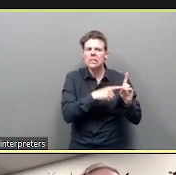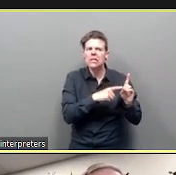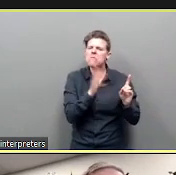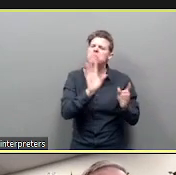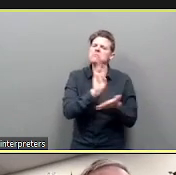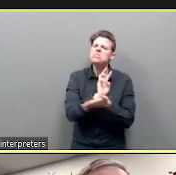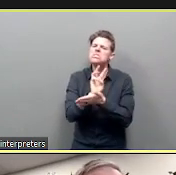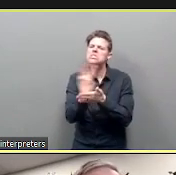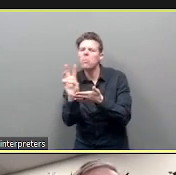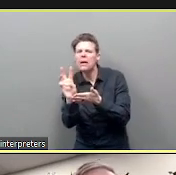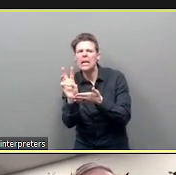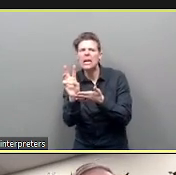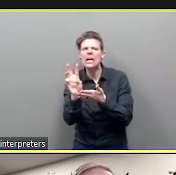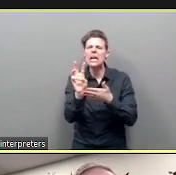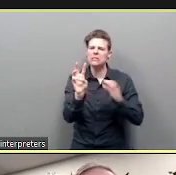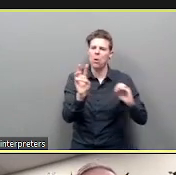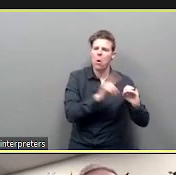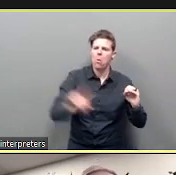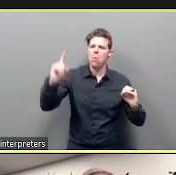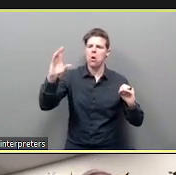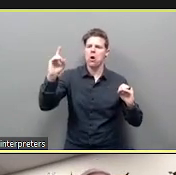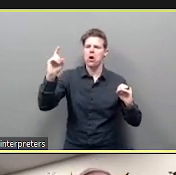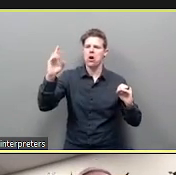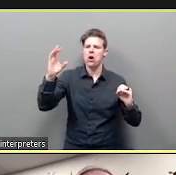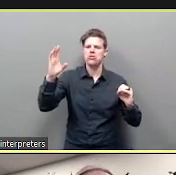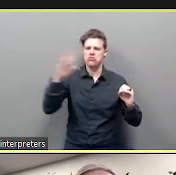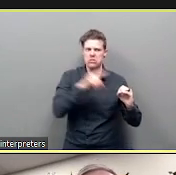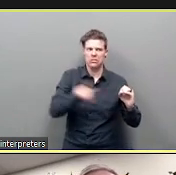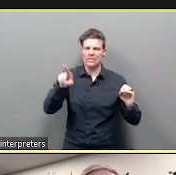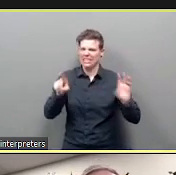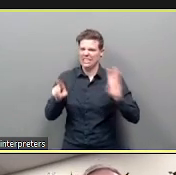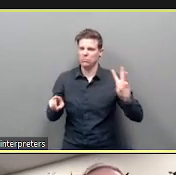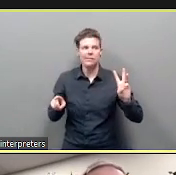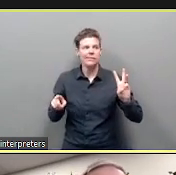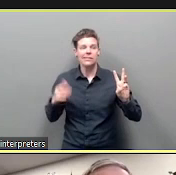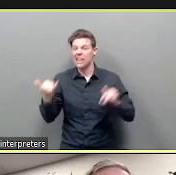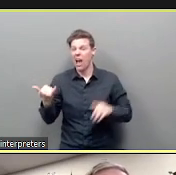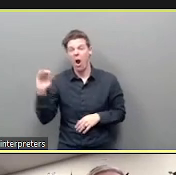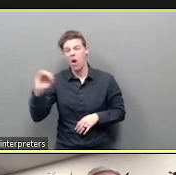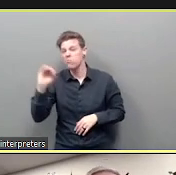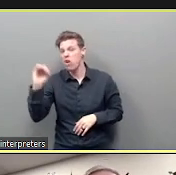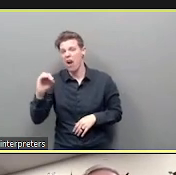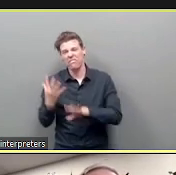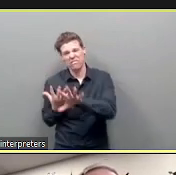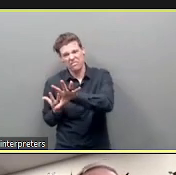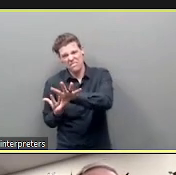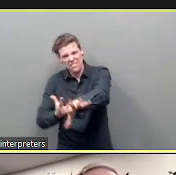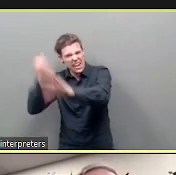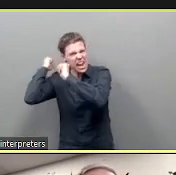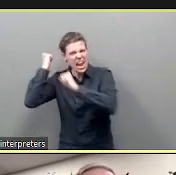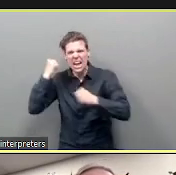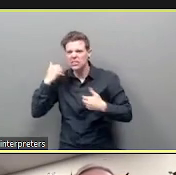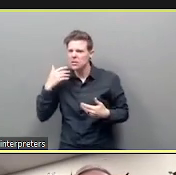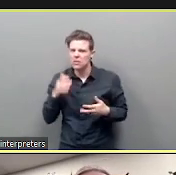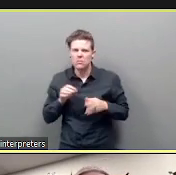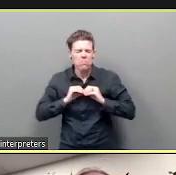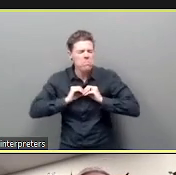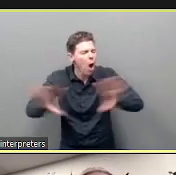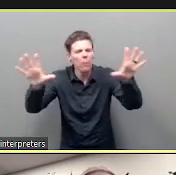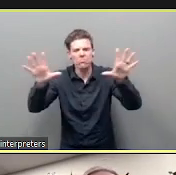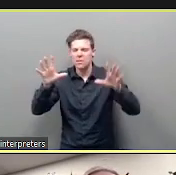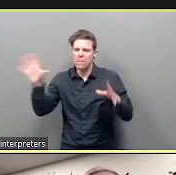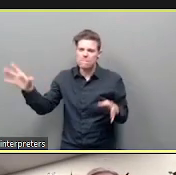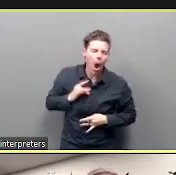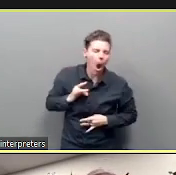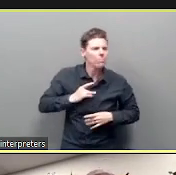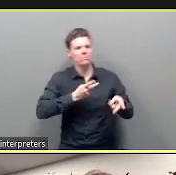in our state. So anyway, some good news, some bad news. We'll talk more about the resistance to treatment in